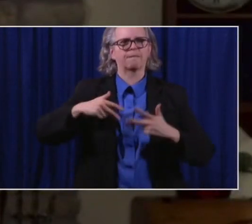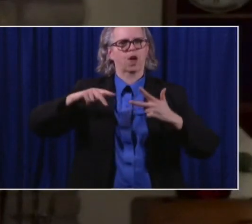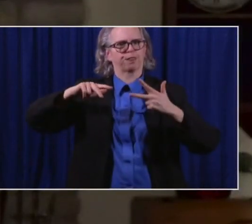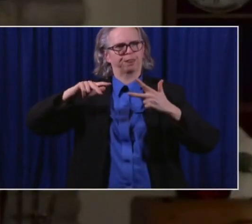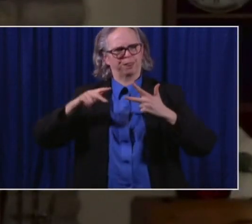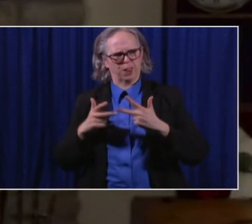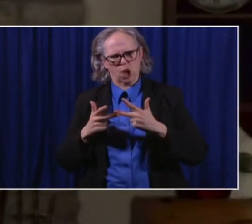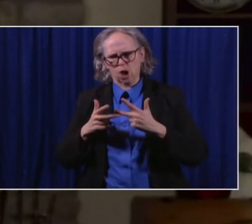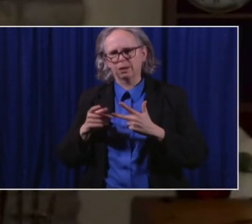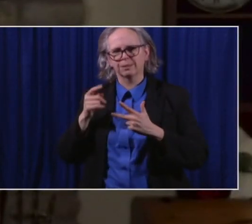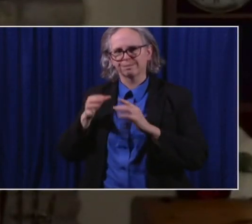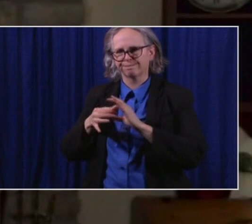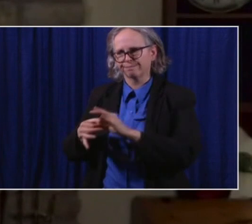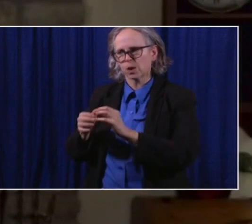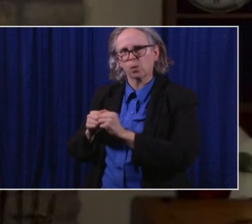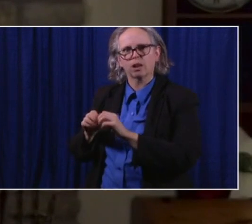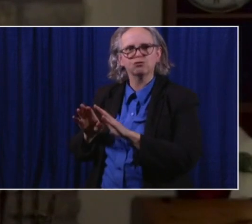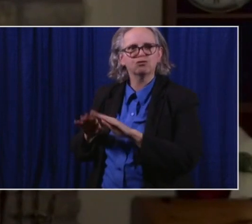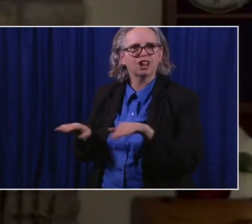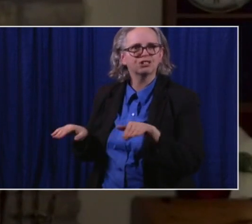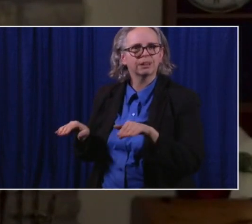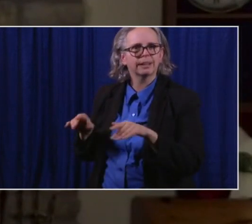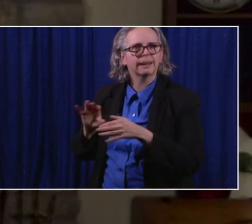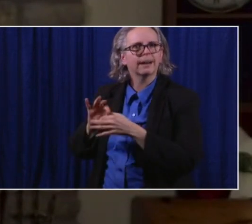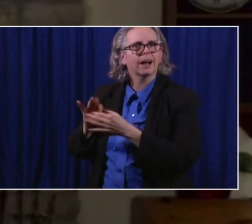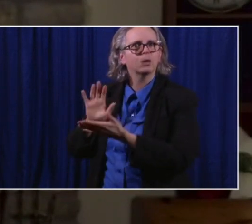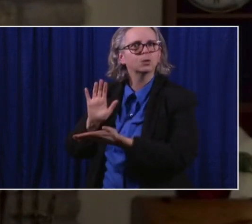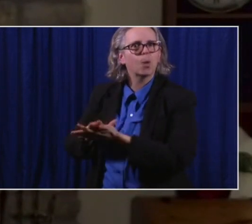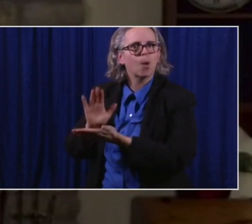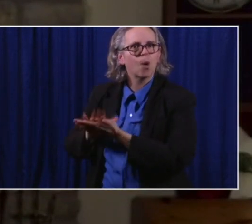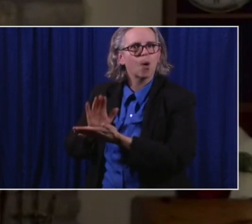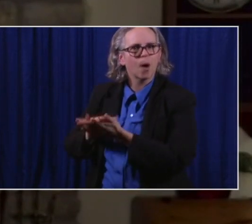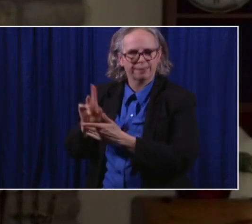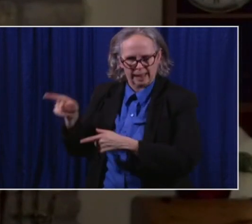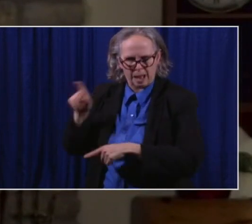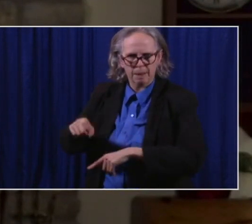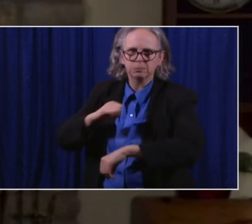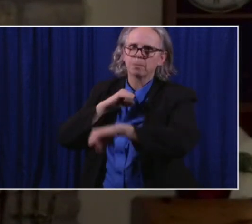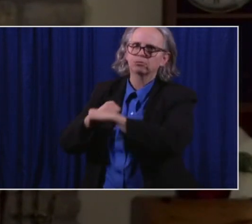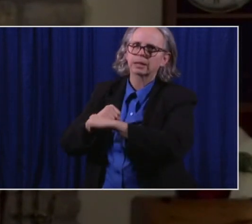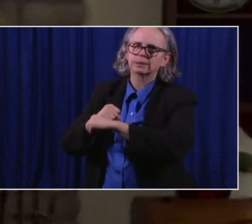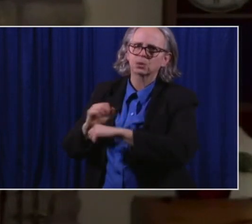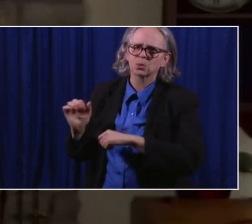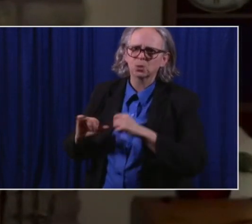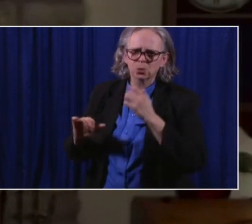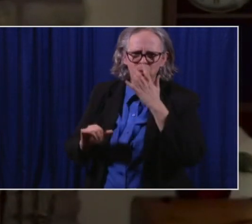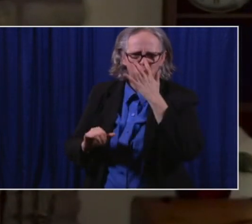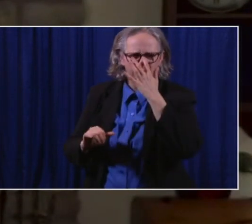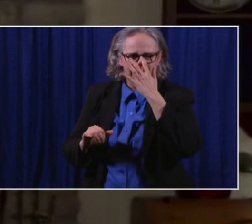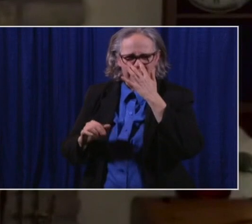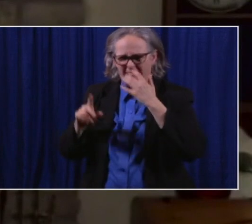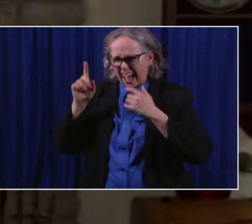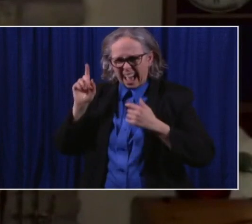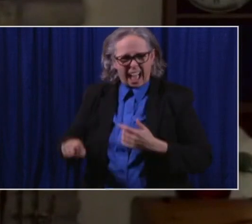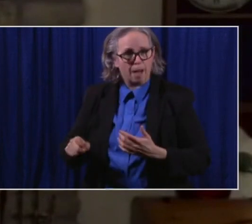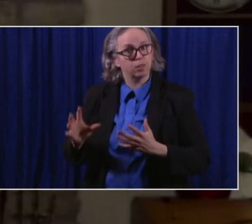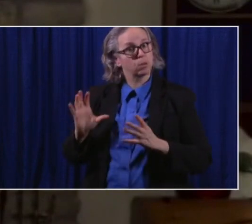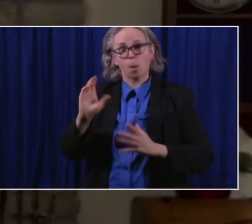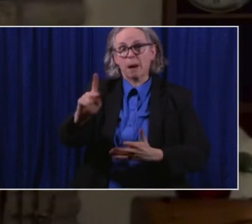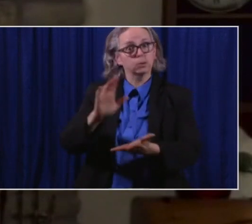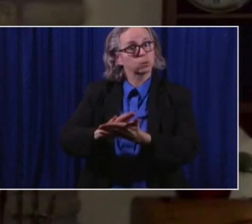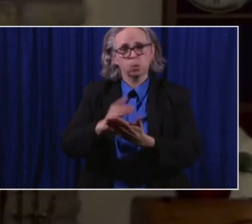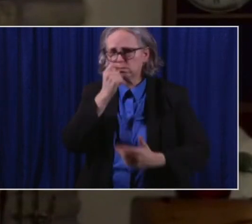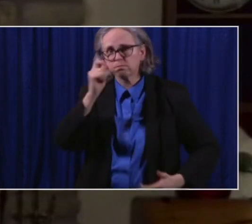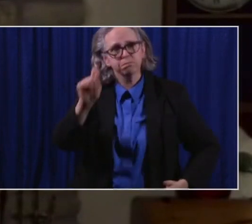We must protect them. And the way we must be able to get them back in school. Now, you know, of